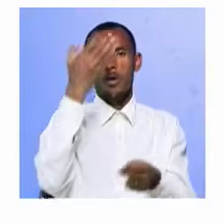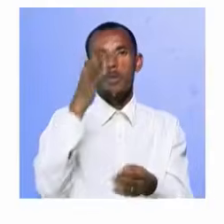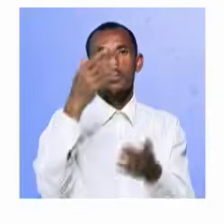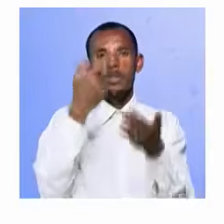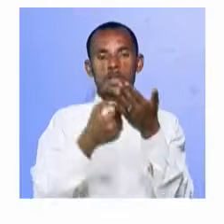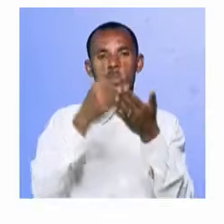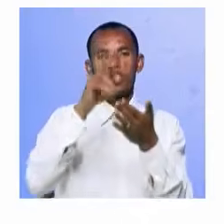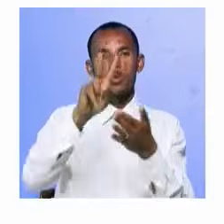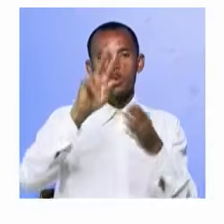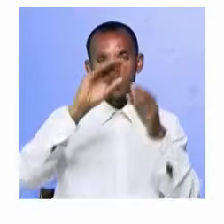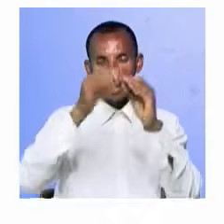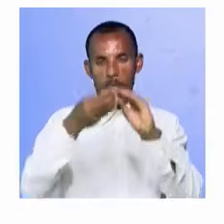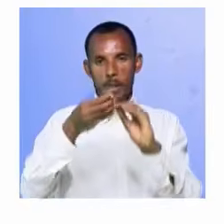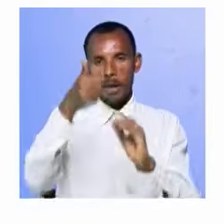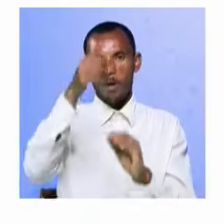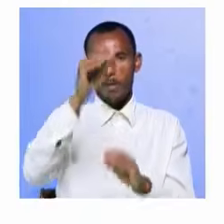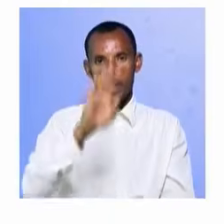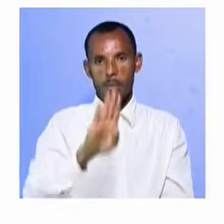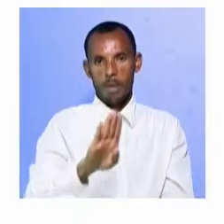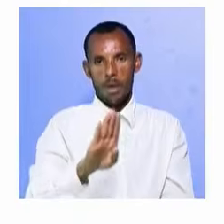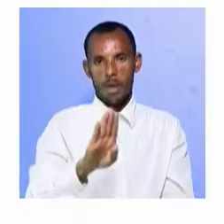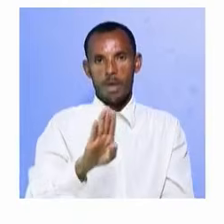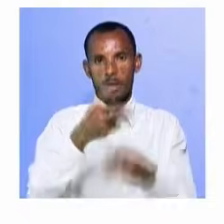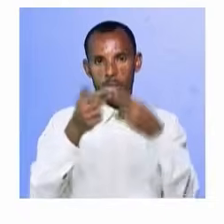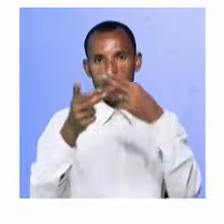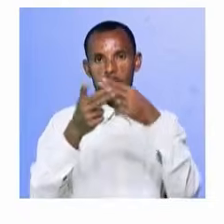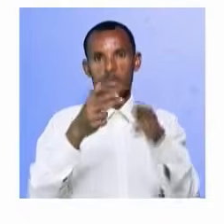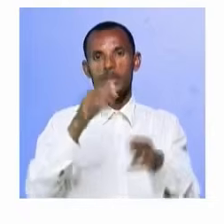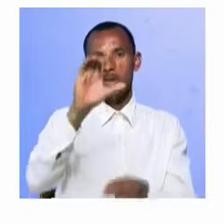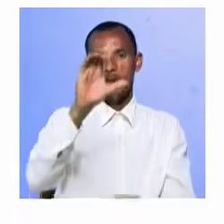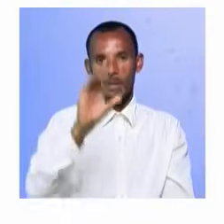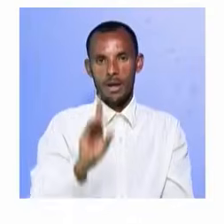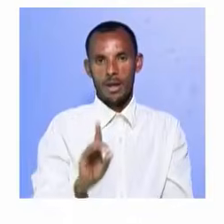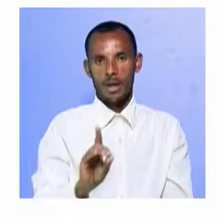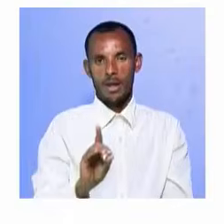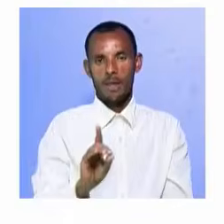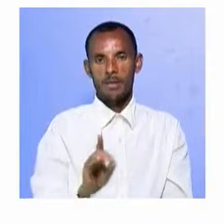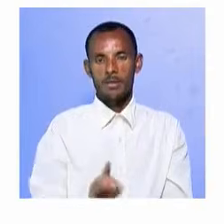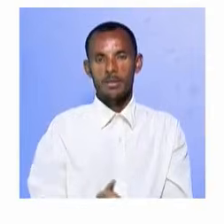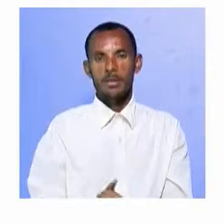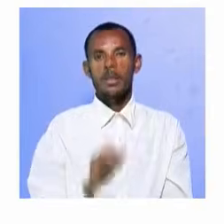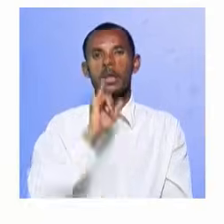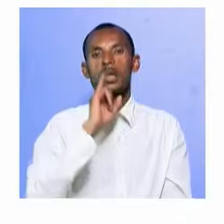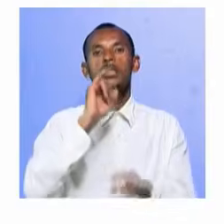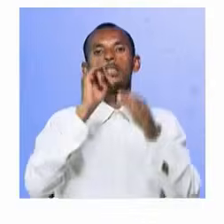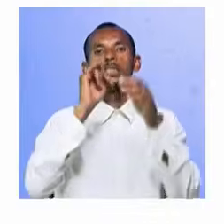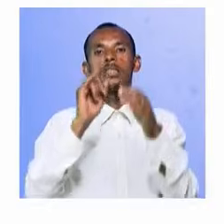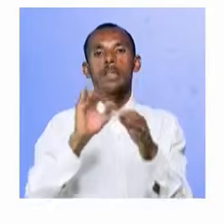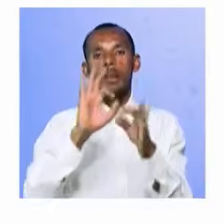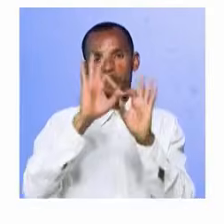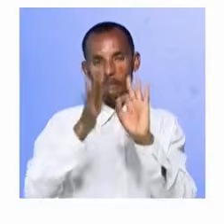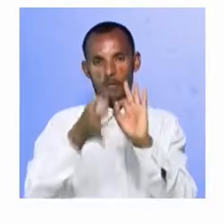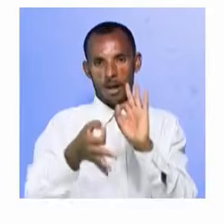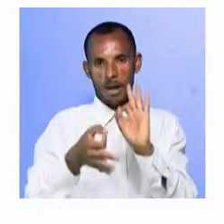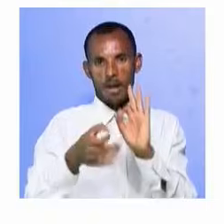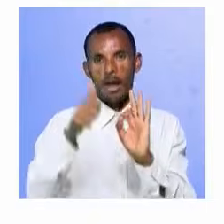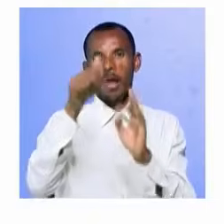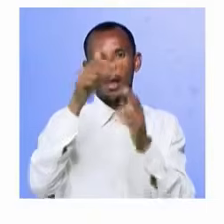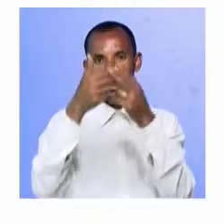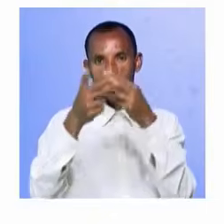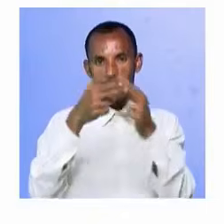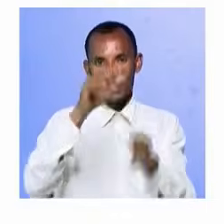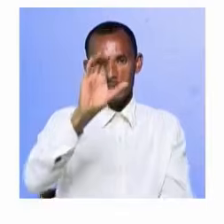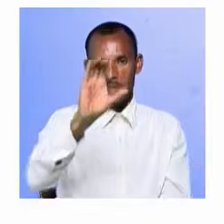two numbers, A over B times C over D, is defined as A times